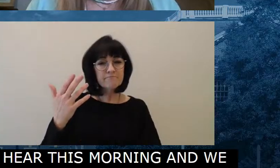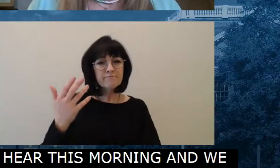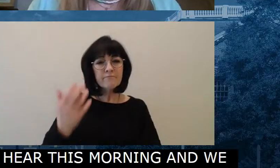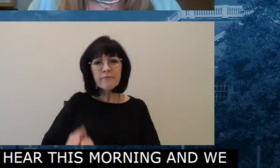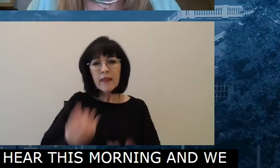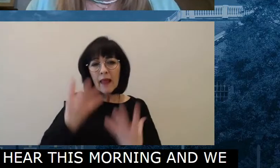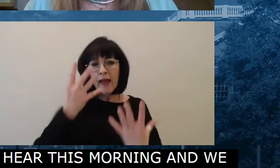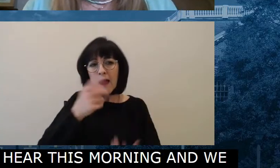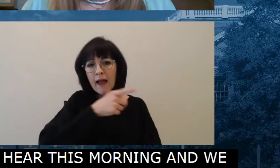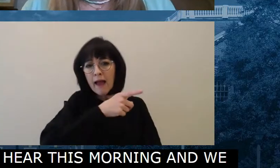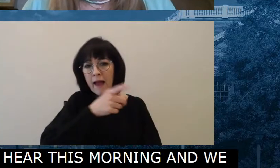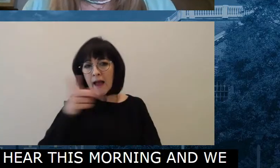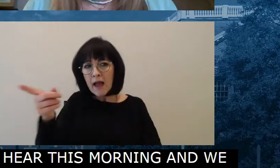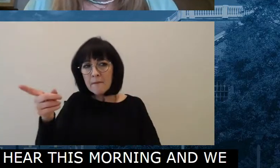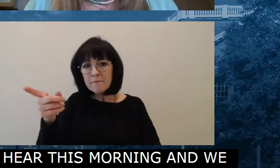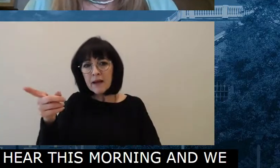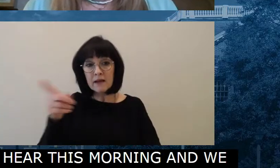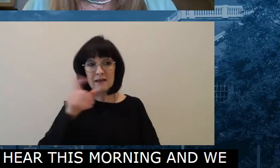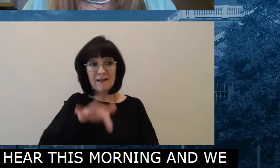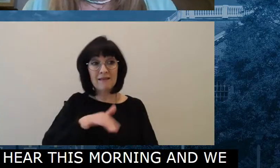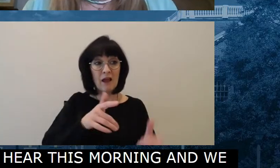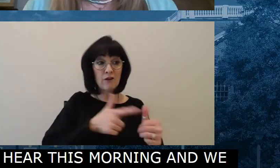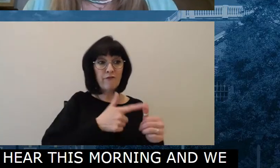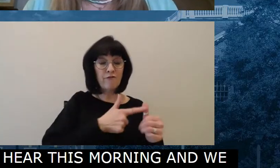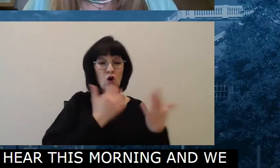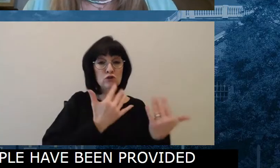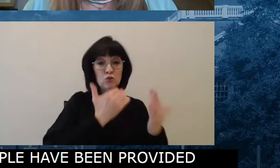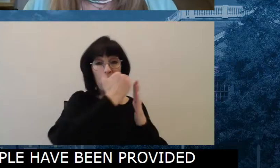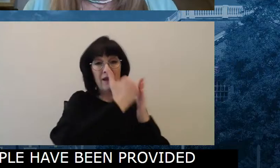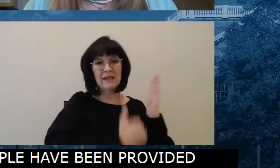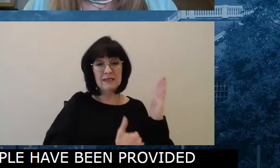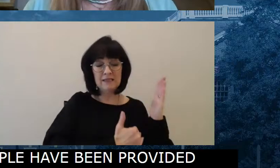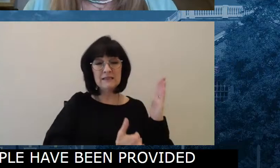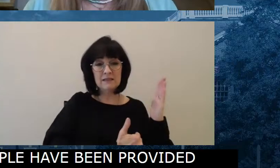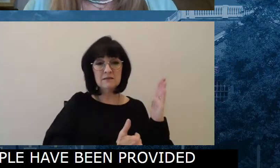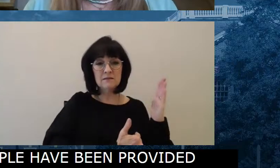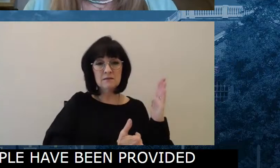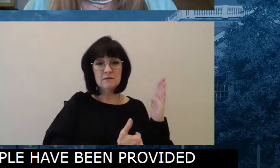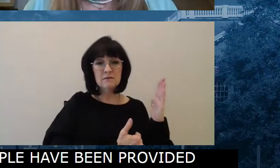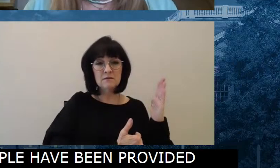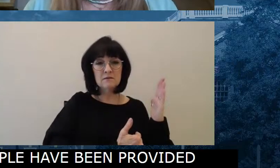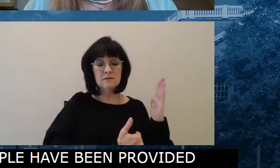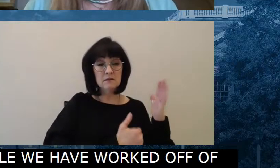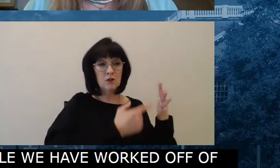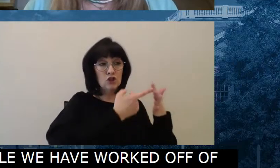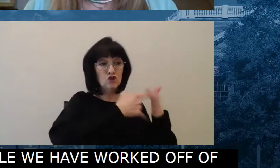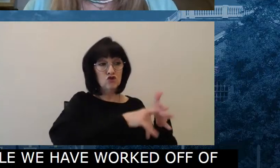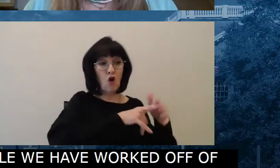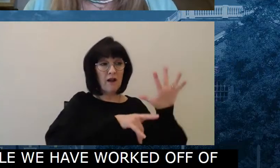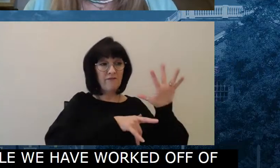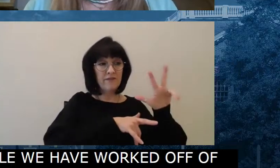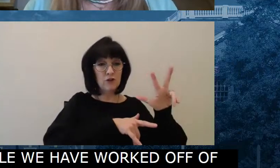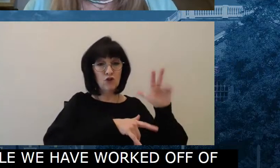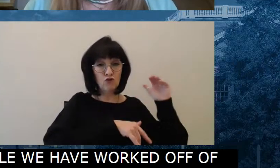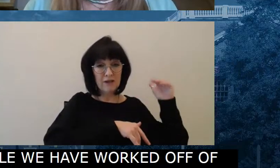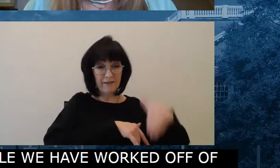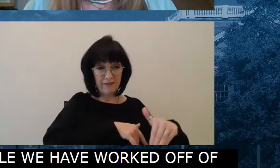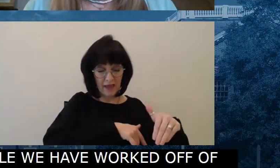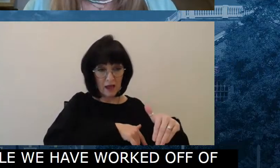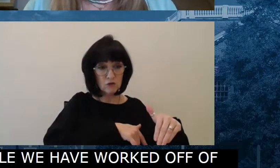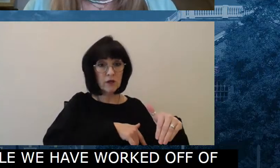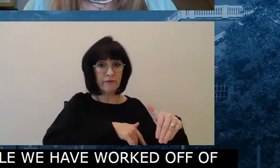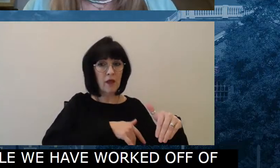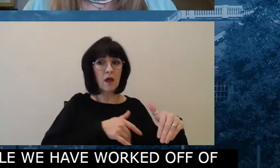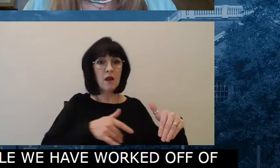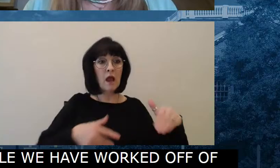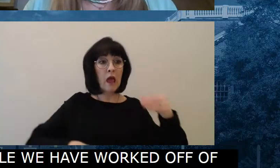How many people have we worked off the waiting list? I think the waiting list got close to 150,000, I think 133,000